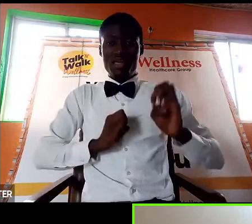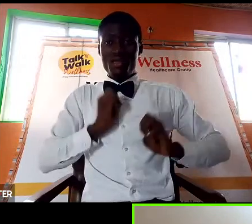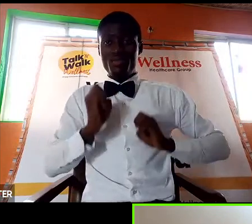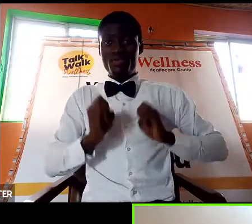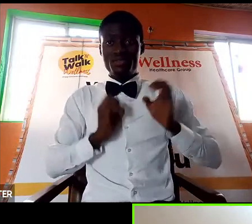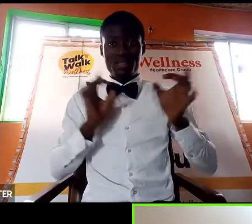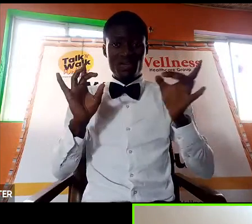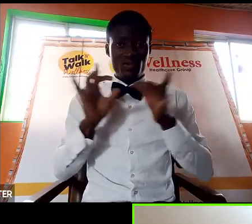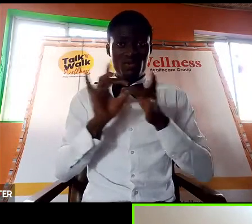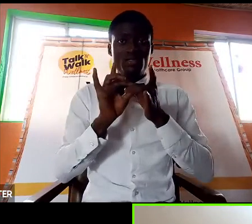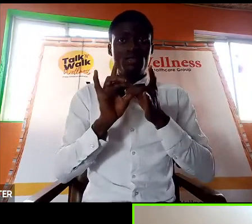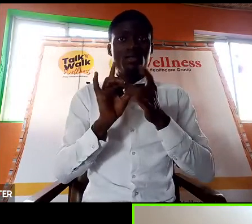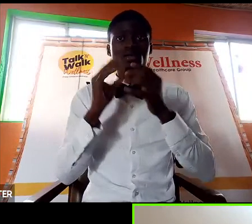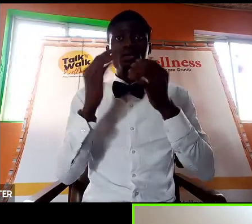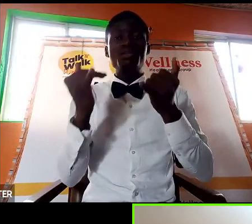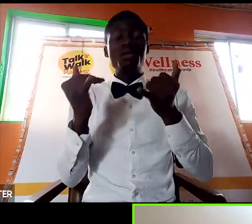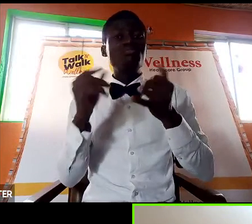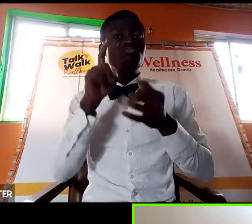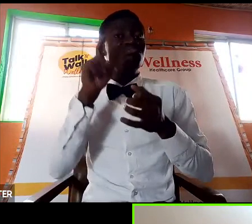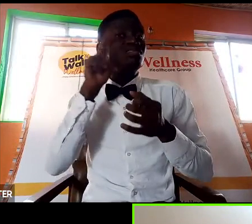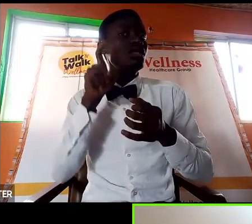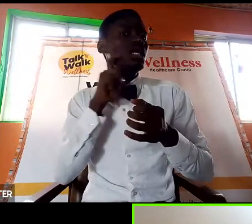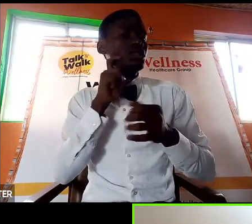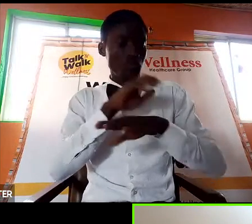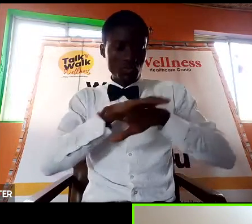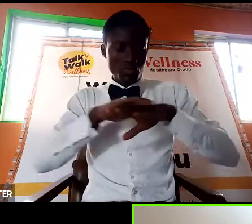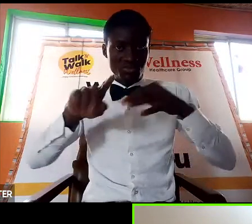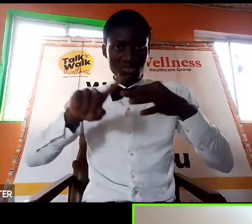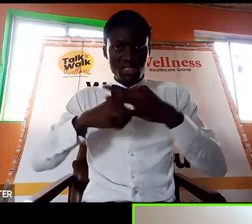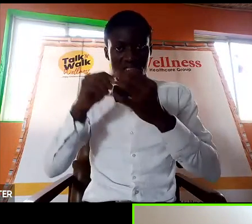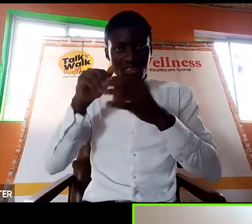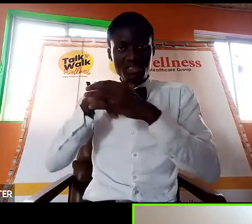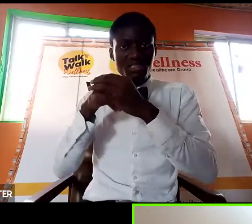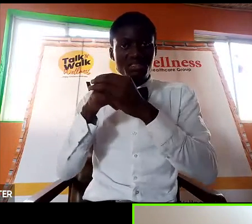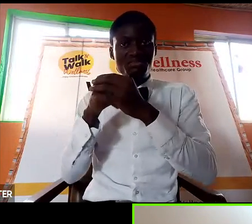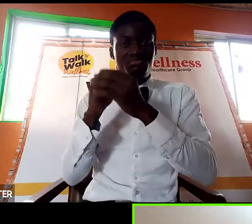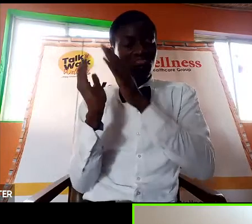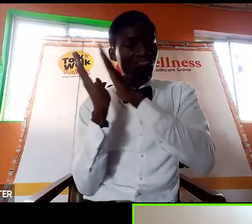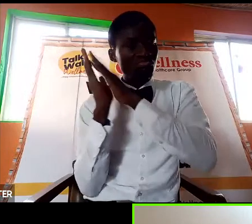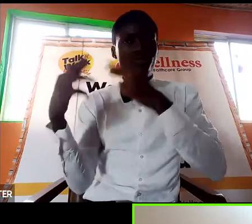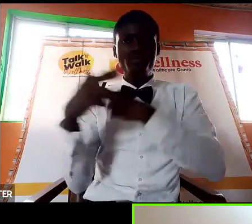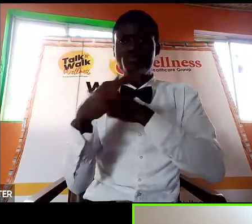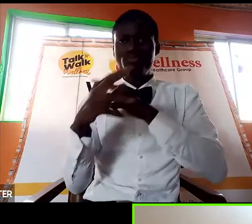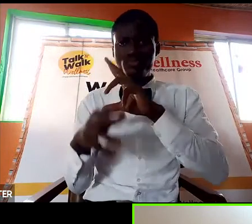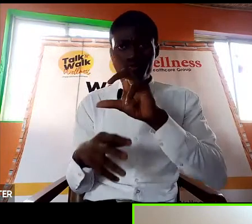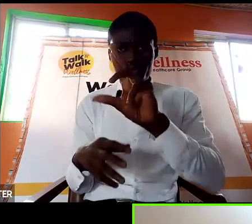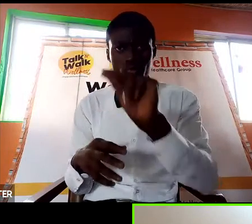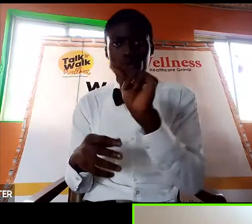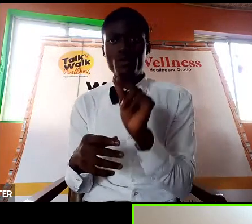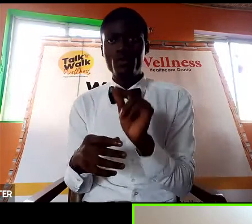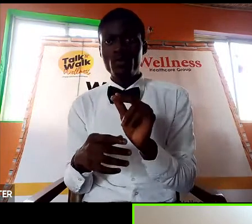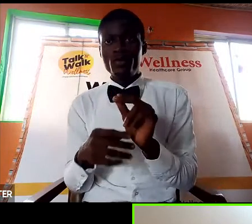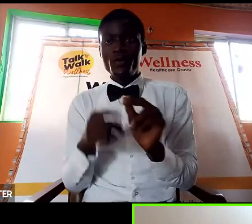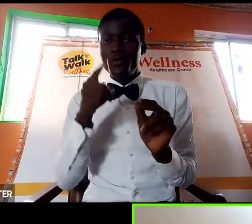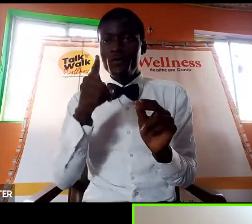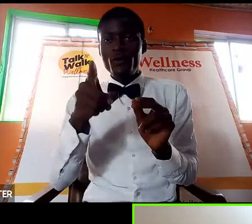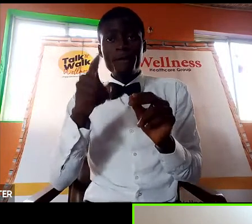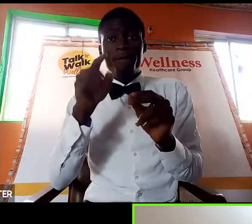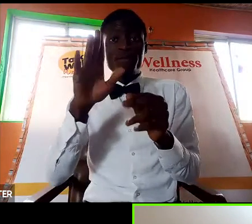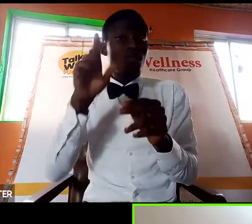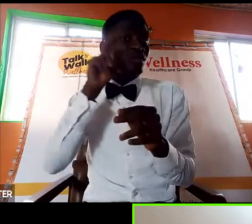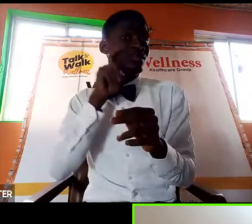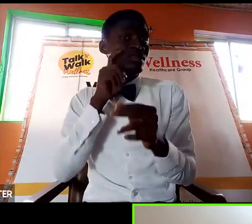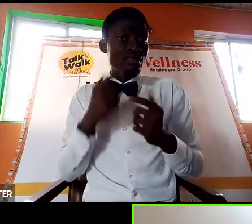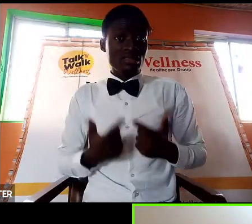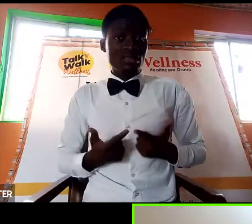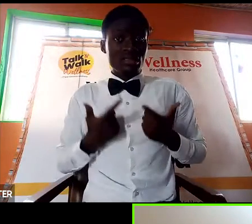from the bedroom. There's no way your sex life can be great if you cannot be emotionally connected. If there's no intimacy, there's no sex without